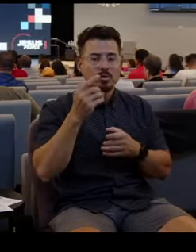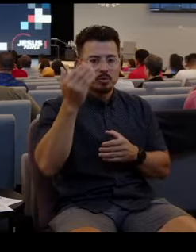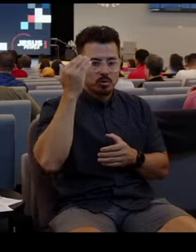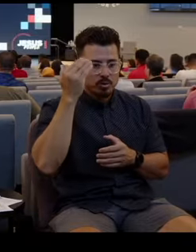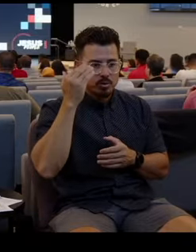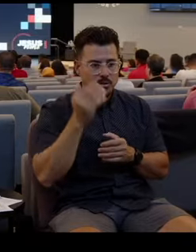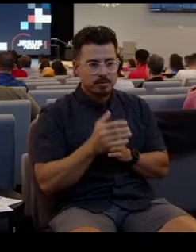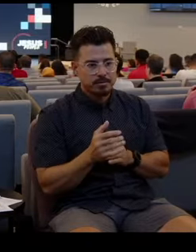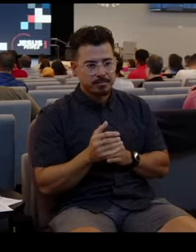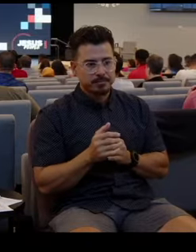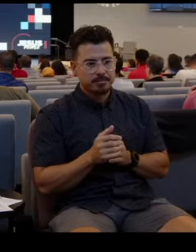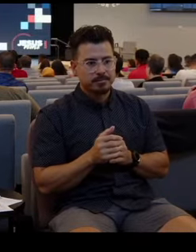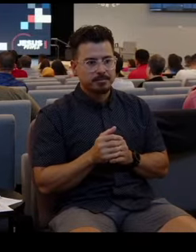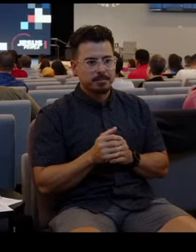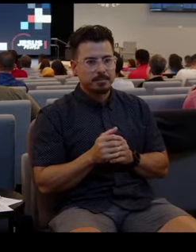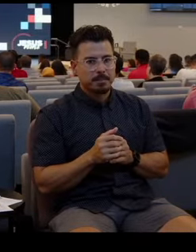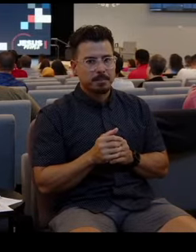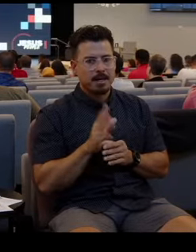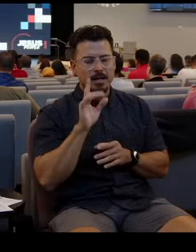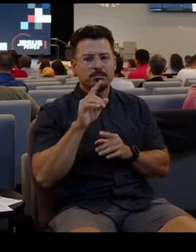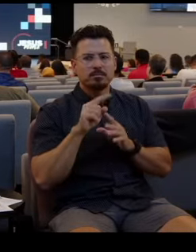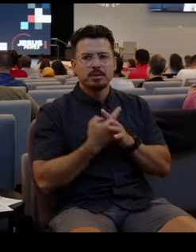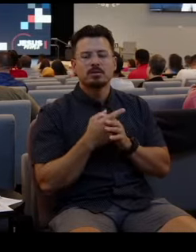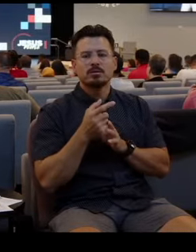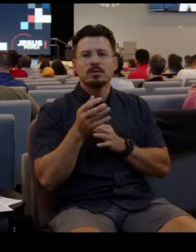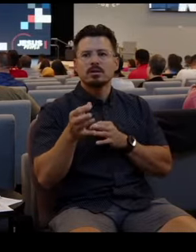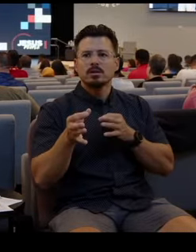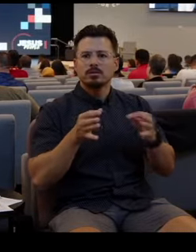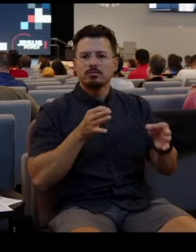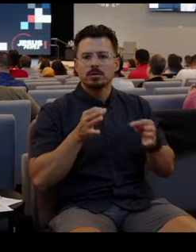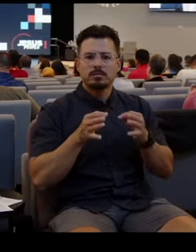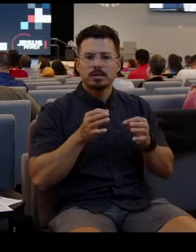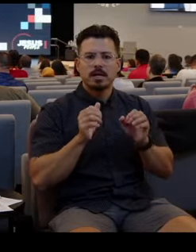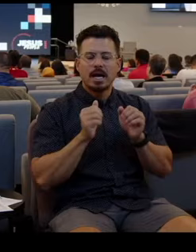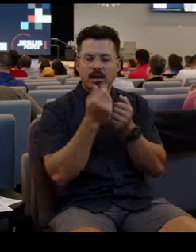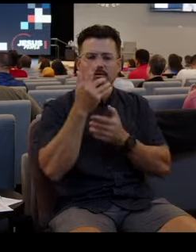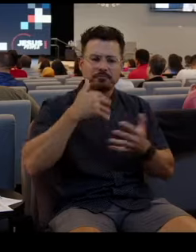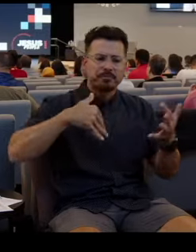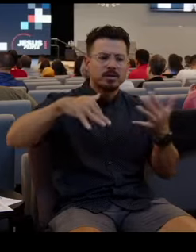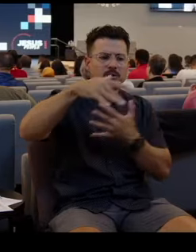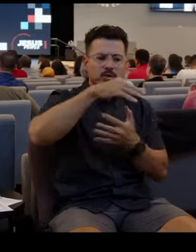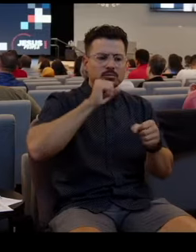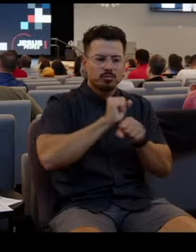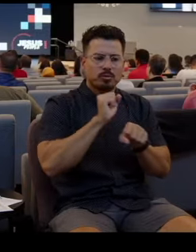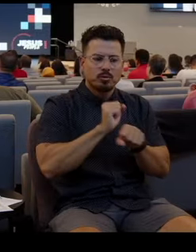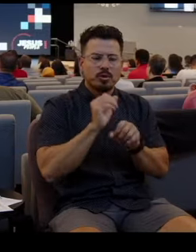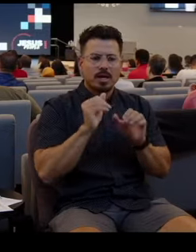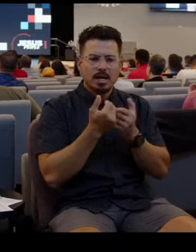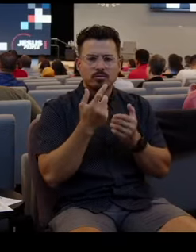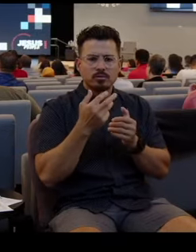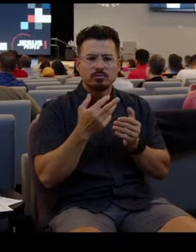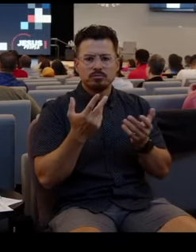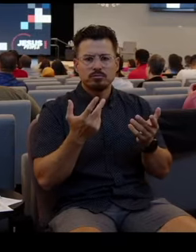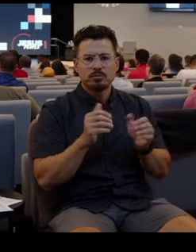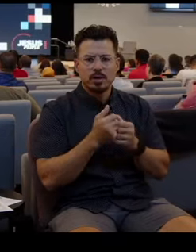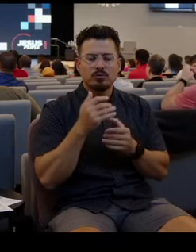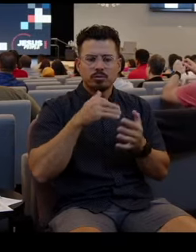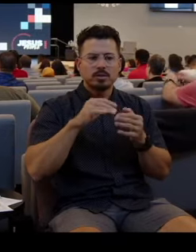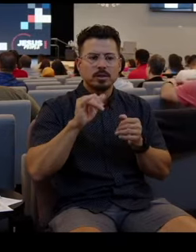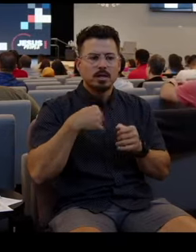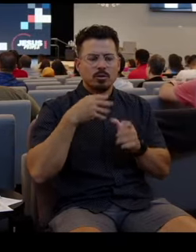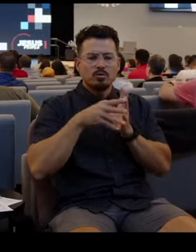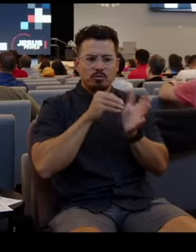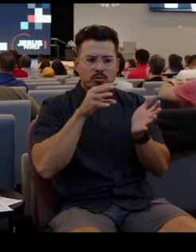then he began to explain to me how the fellowship worked. And let me tell you, this was really the tutorial I really needed.